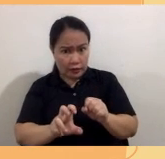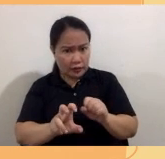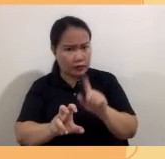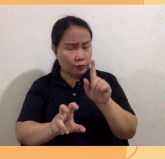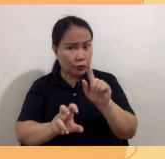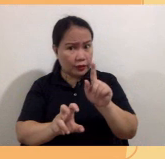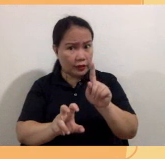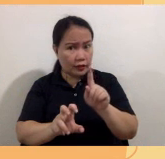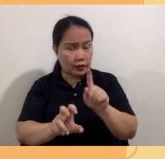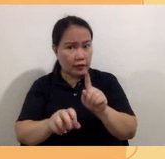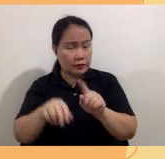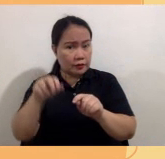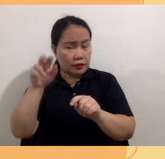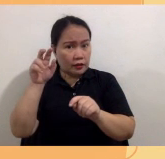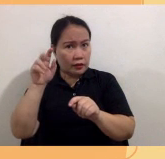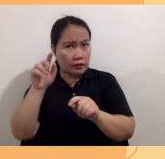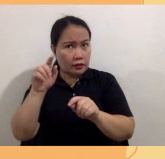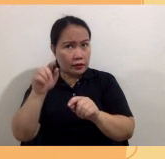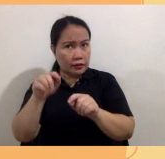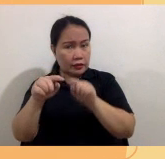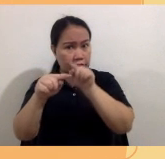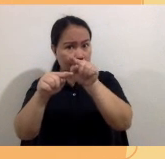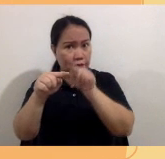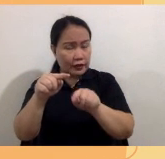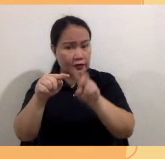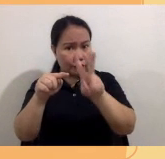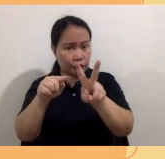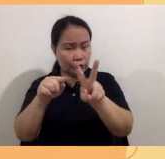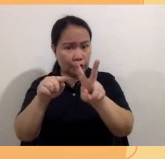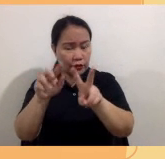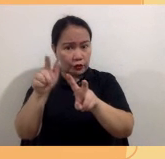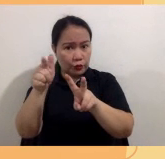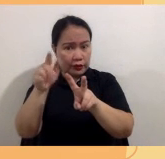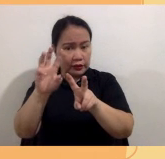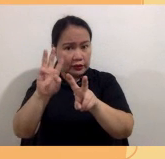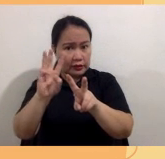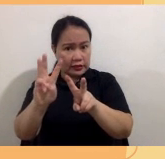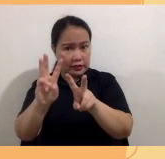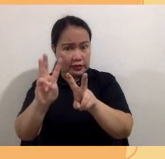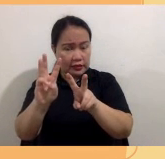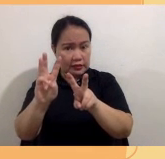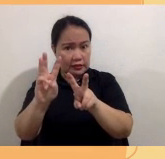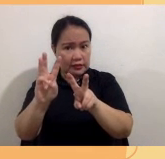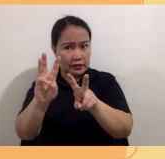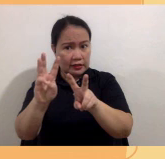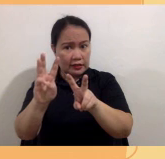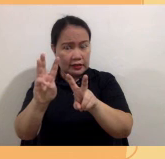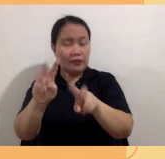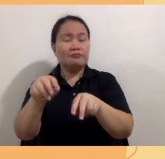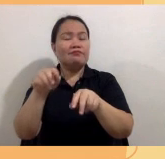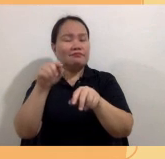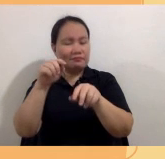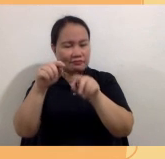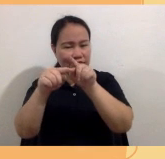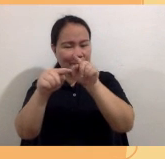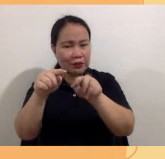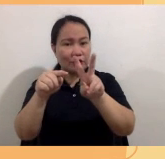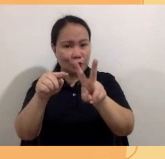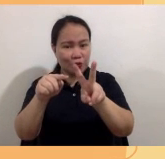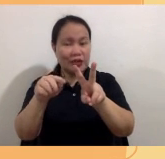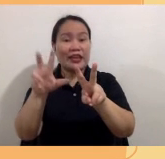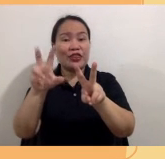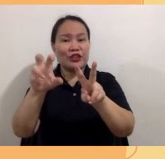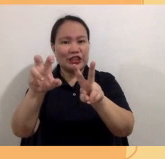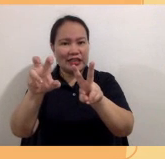ng 26C na kung saan pwede tayong may ma-cancel out. So, we can have